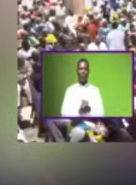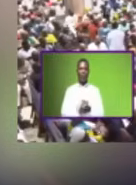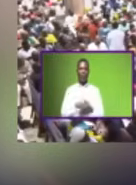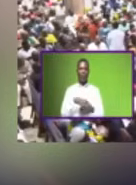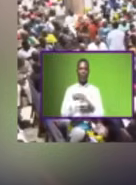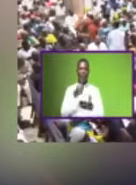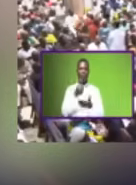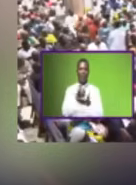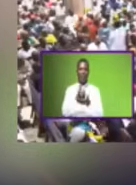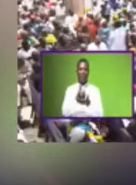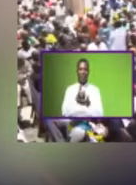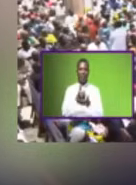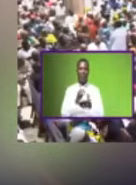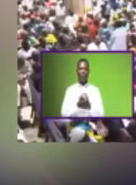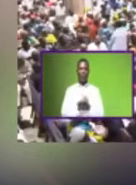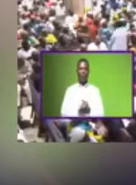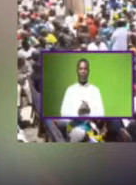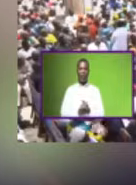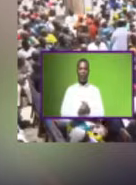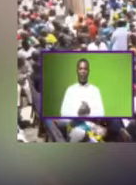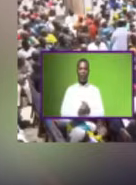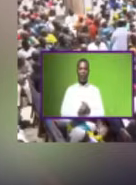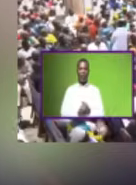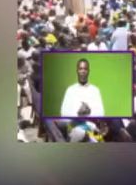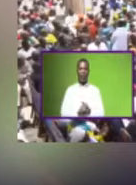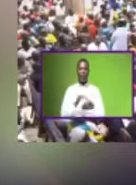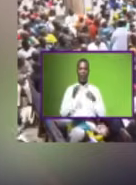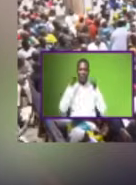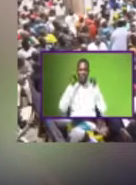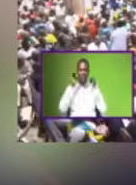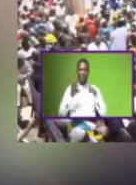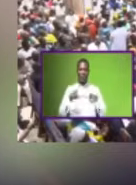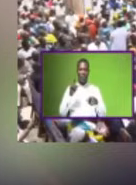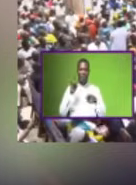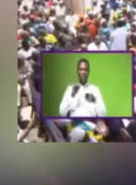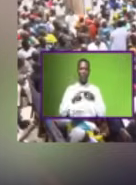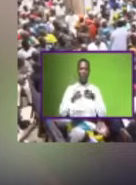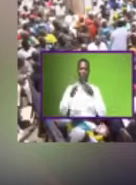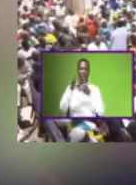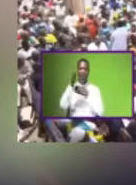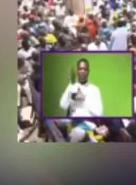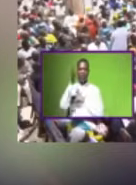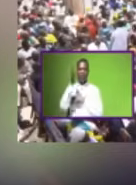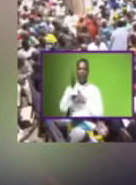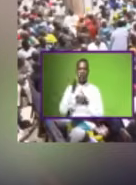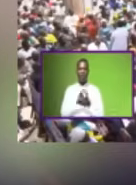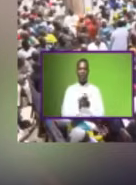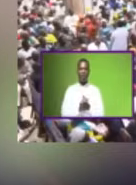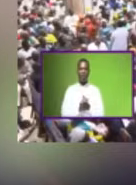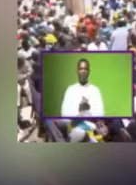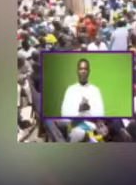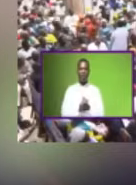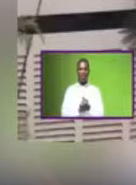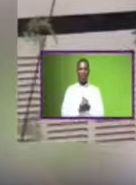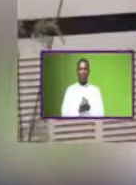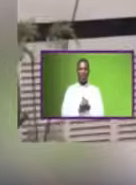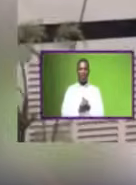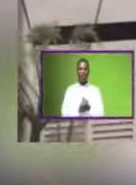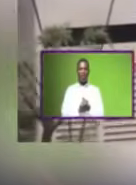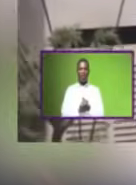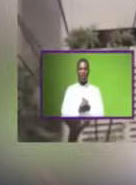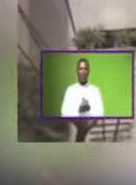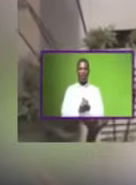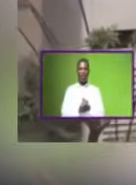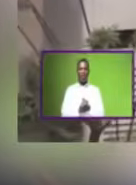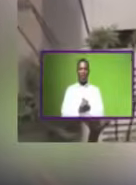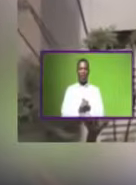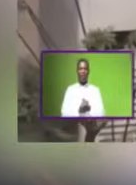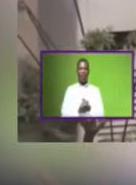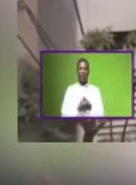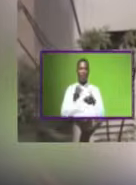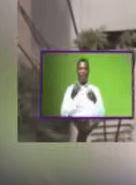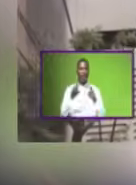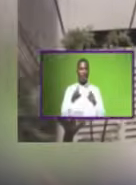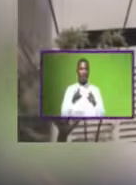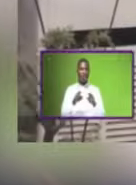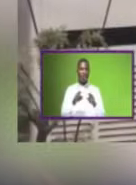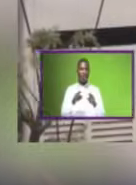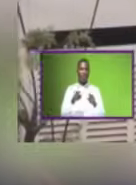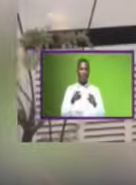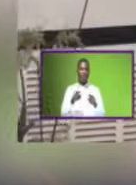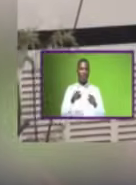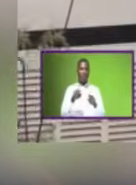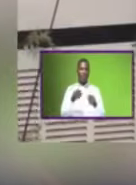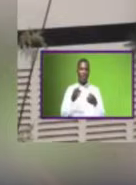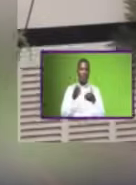Amen. Amen. Amen. Amen. The voice of